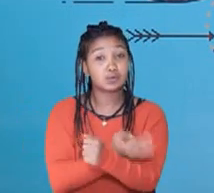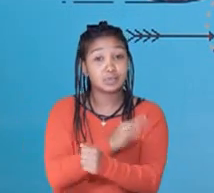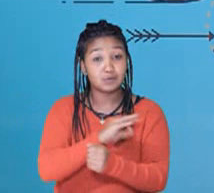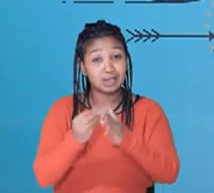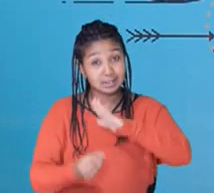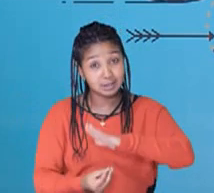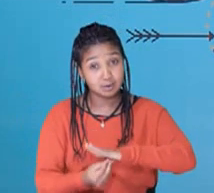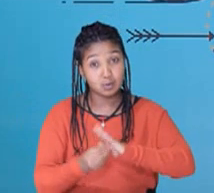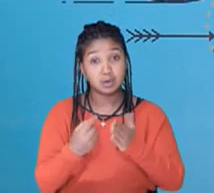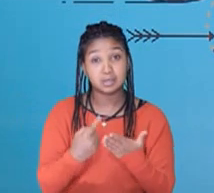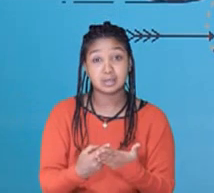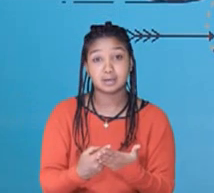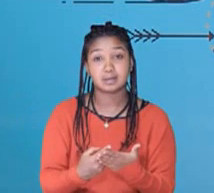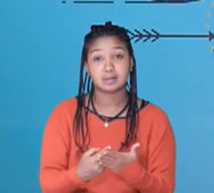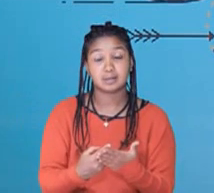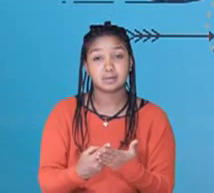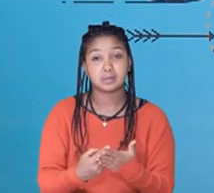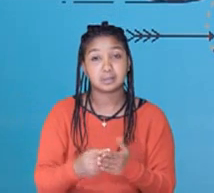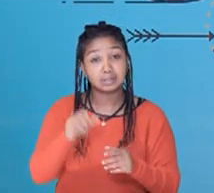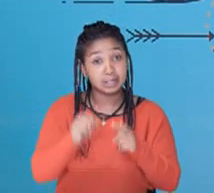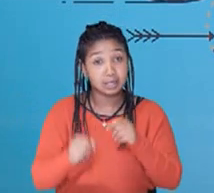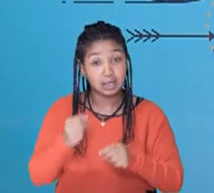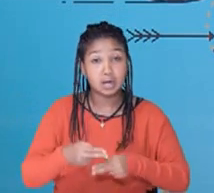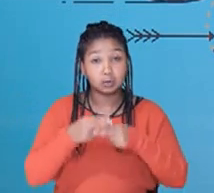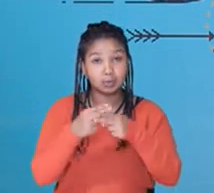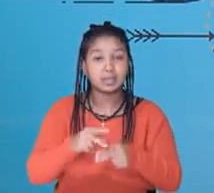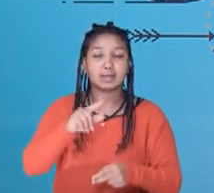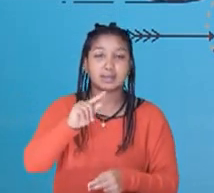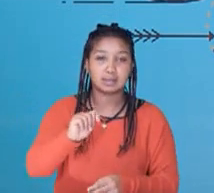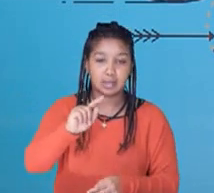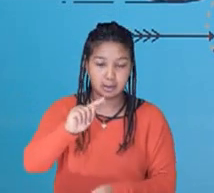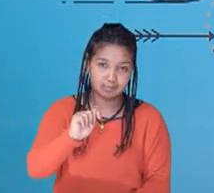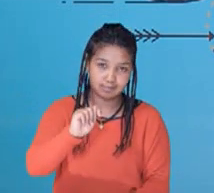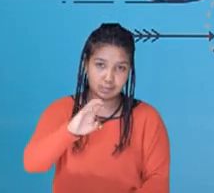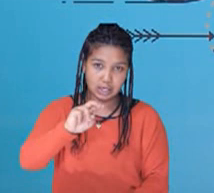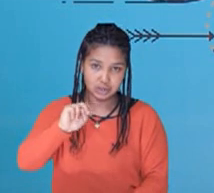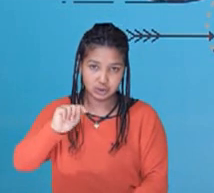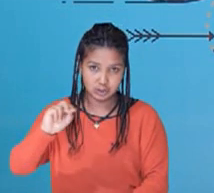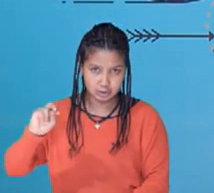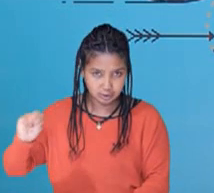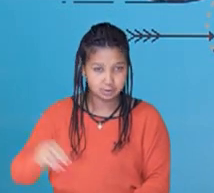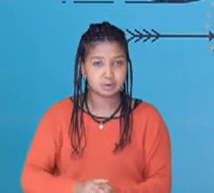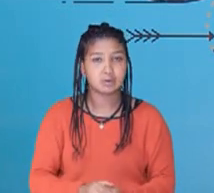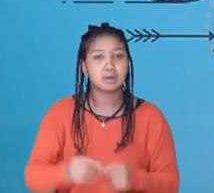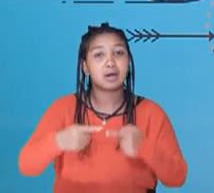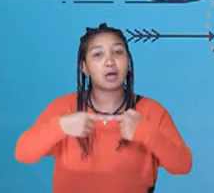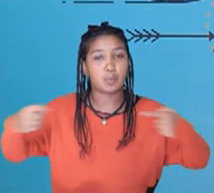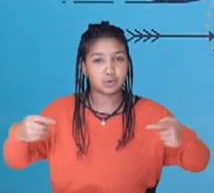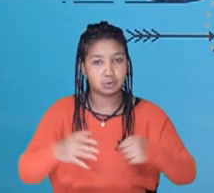force exerted on the string, is known to be tension. The tension tries to react